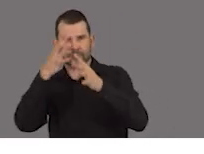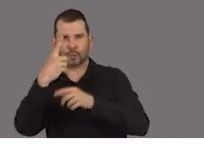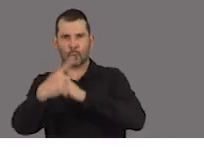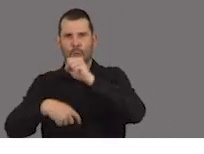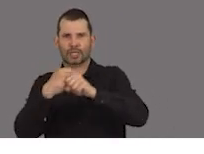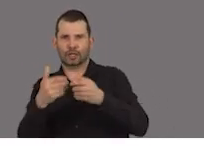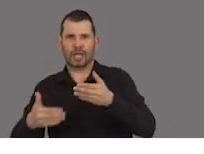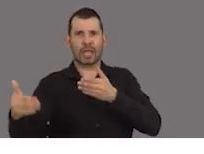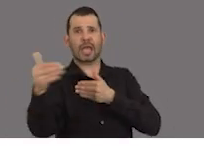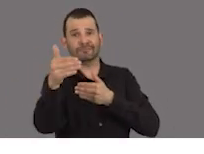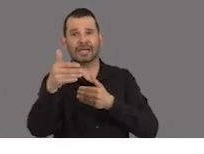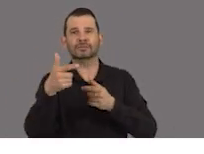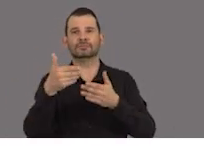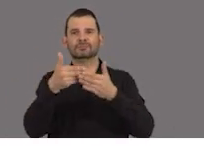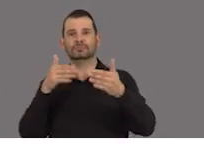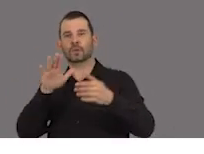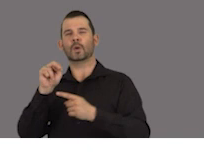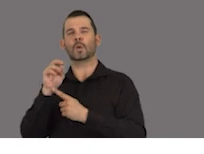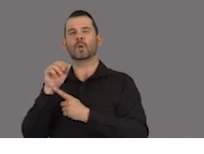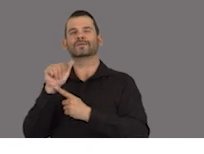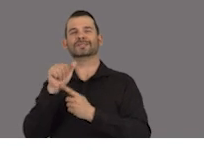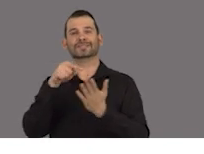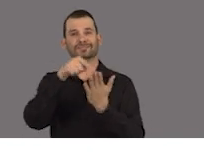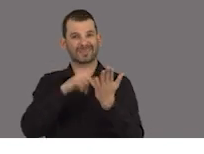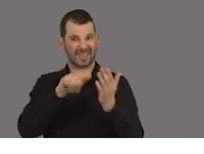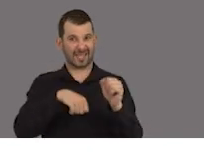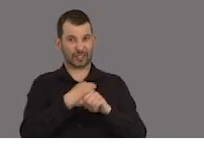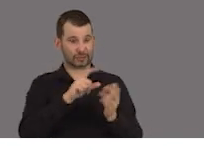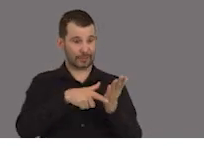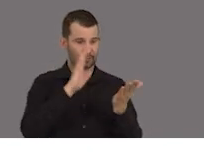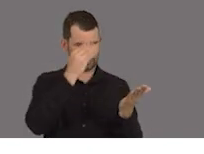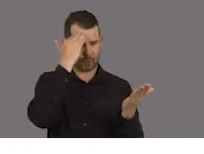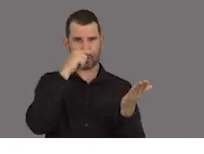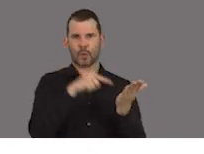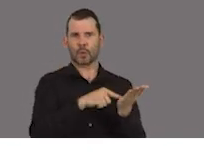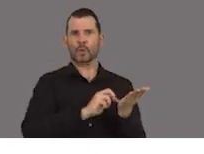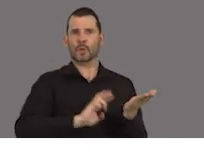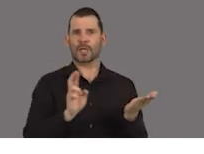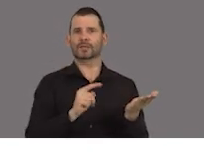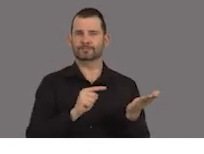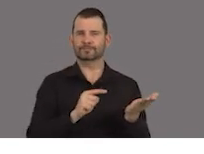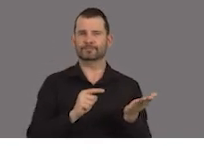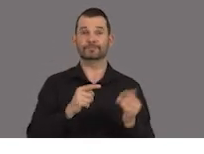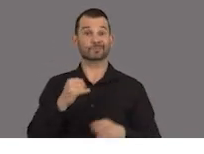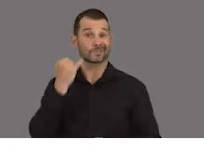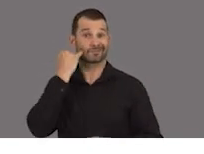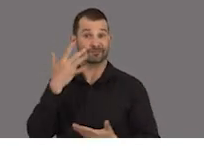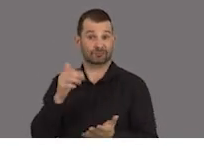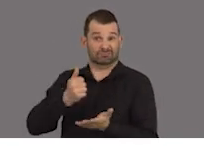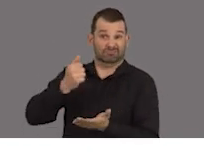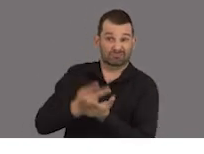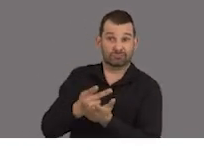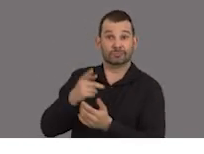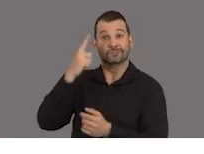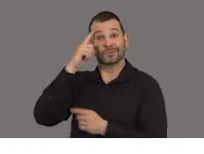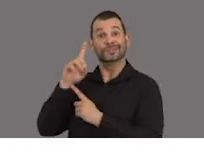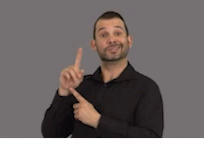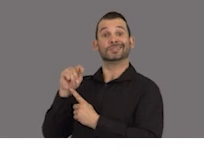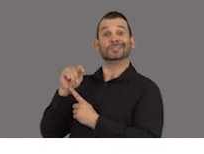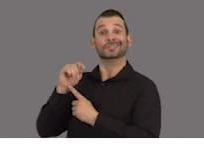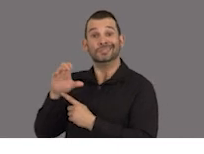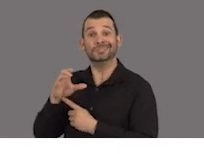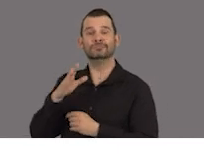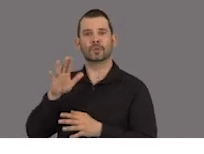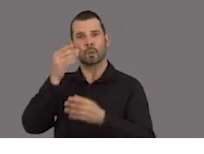notified 1 year in advance on your notice of assessment and in the year it expires. If you